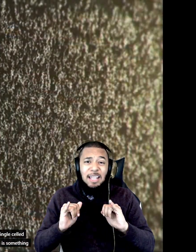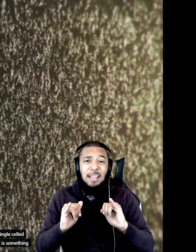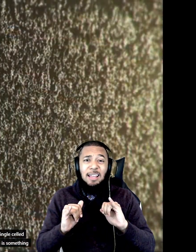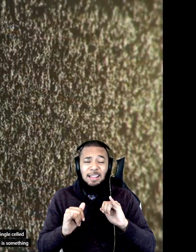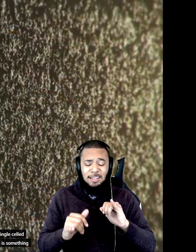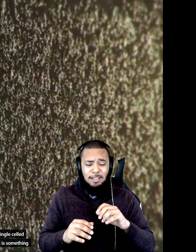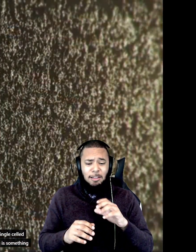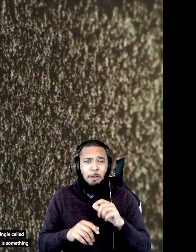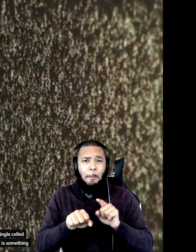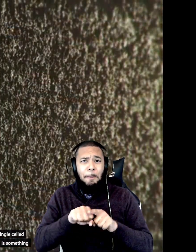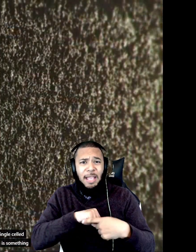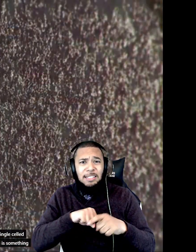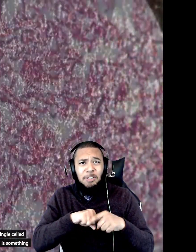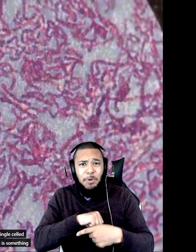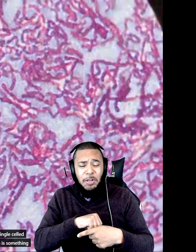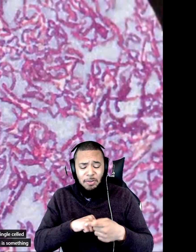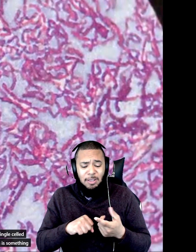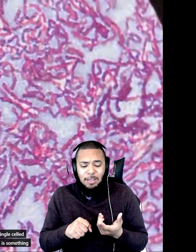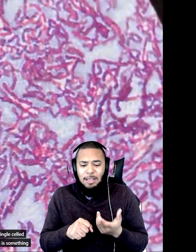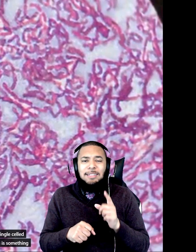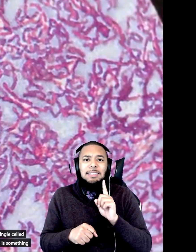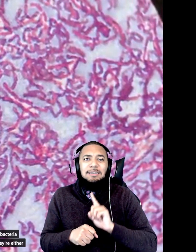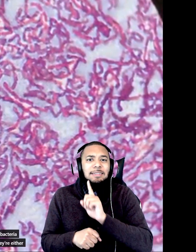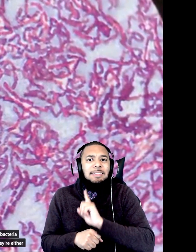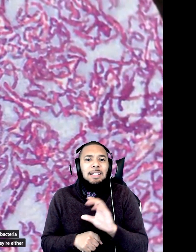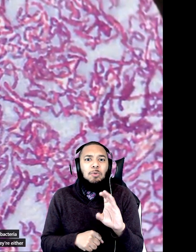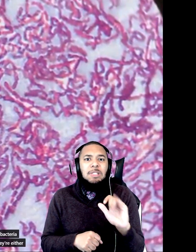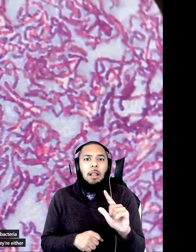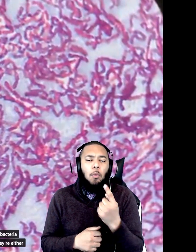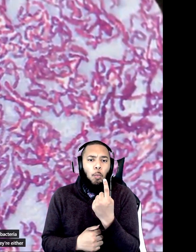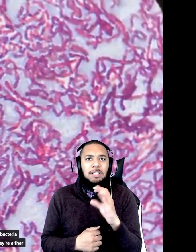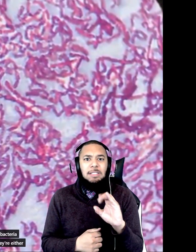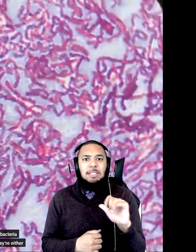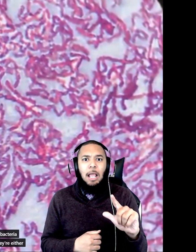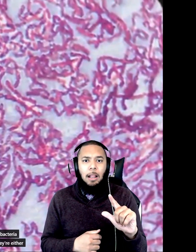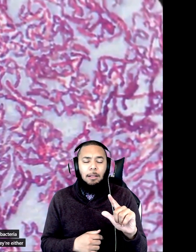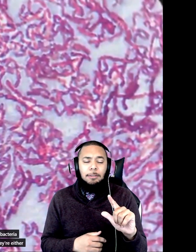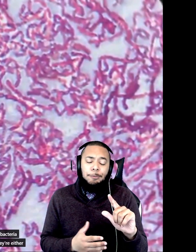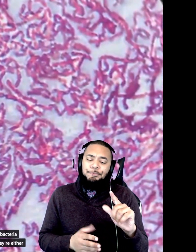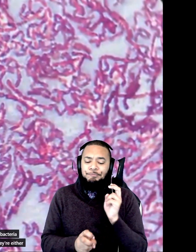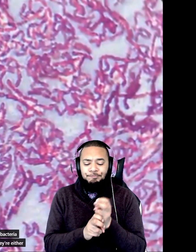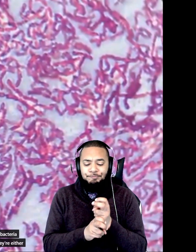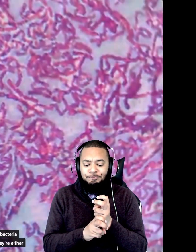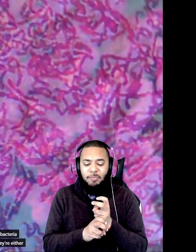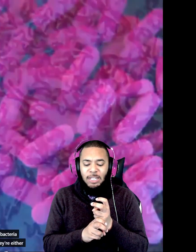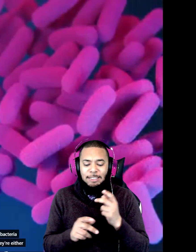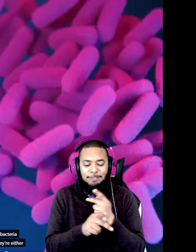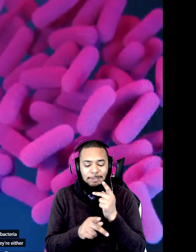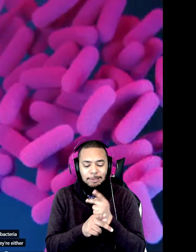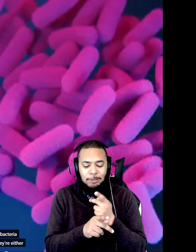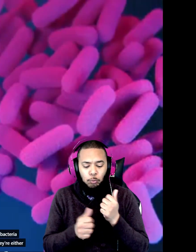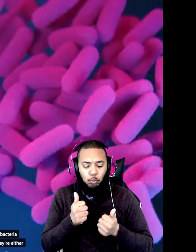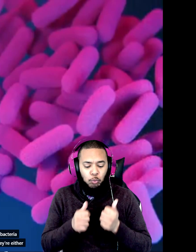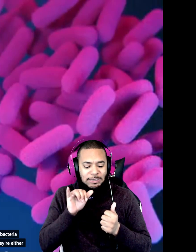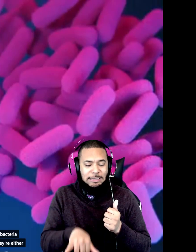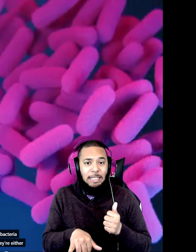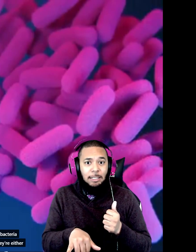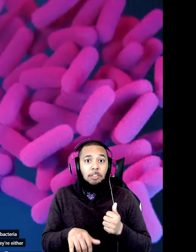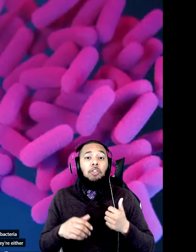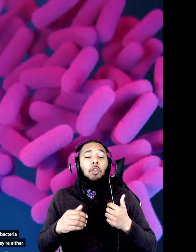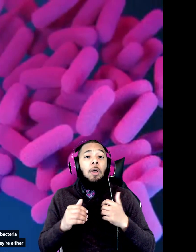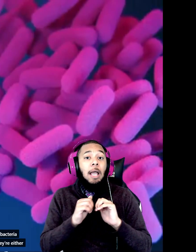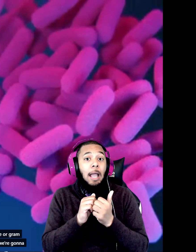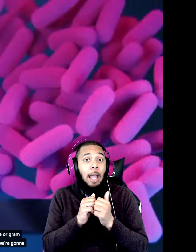they're just single-celled organisms. So gram staining is something that we use to separate bacteria into one of two